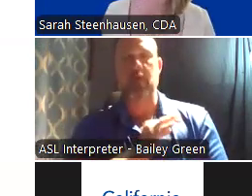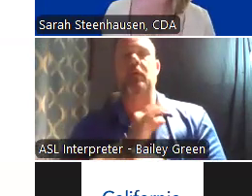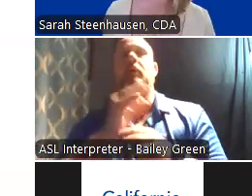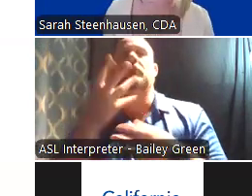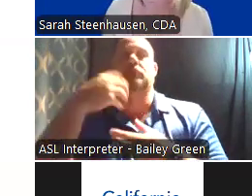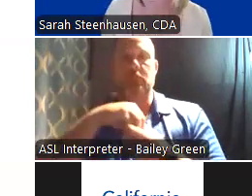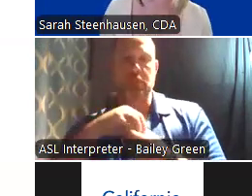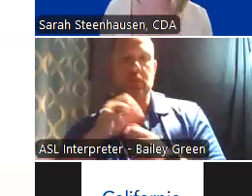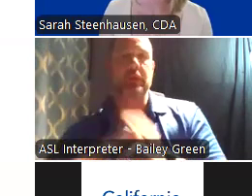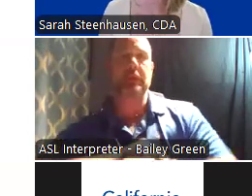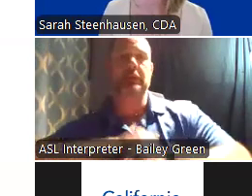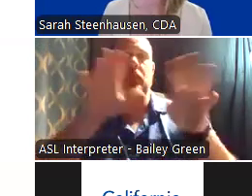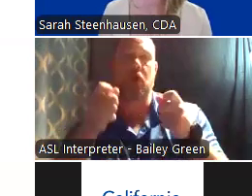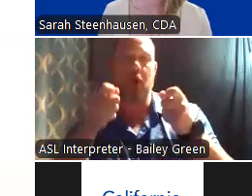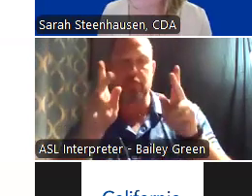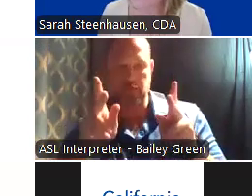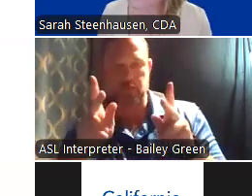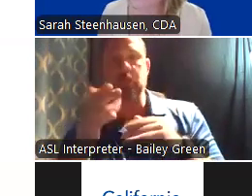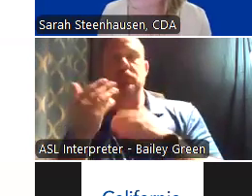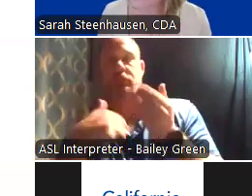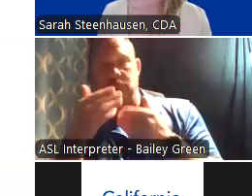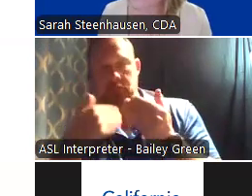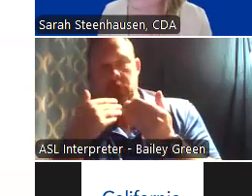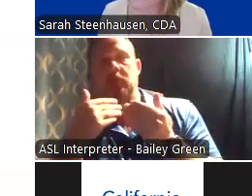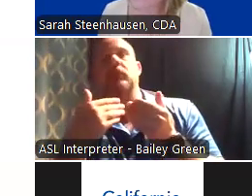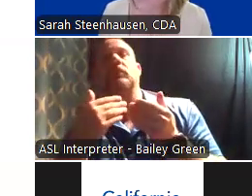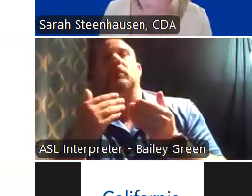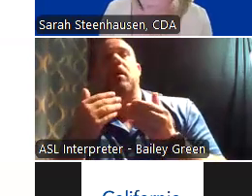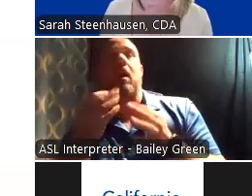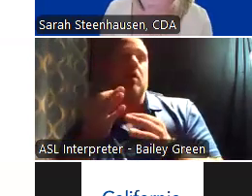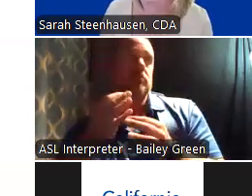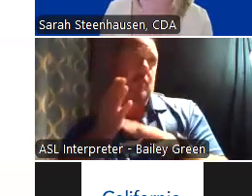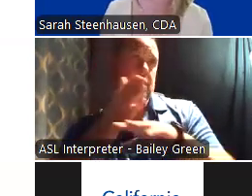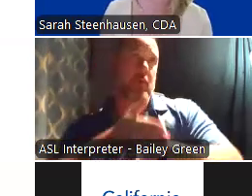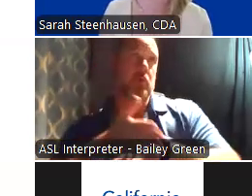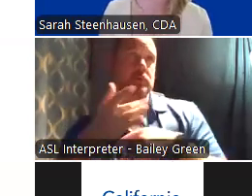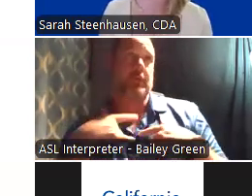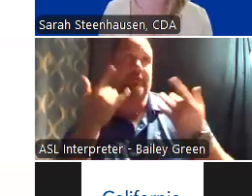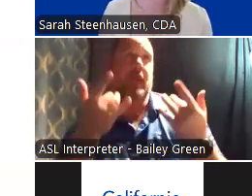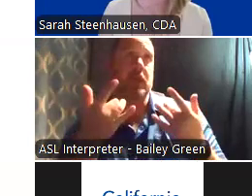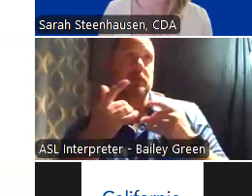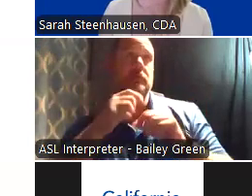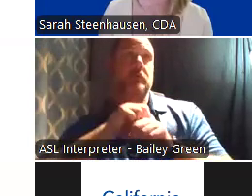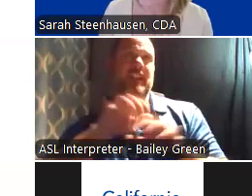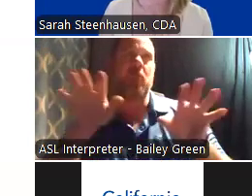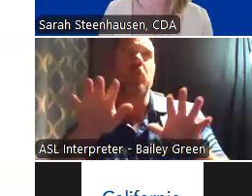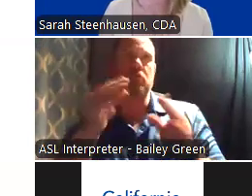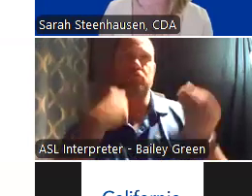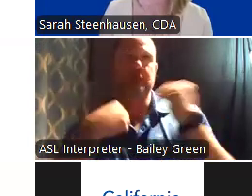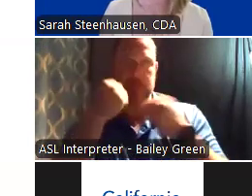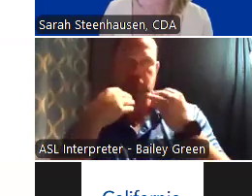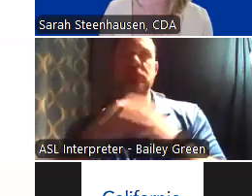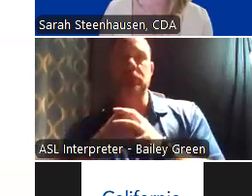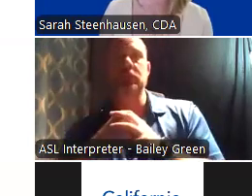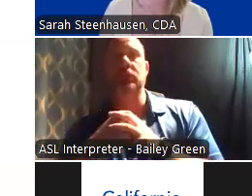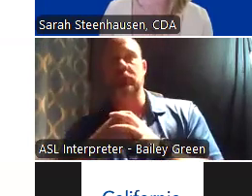networking opportunities throughout the day. This includes a post event networking reception. So just wanted to let you